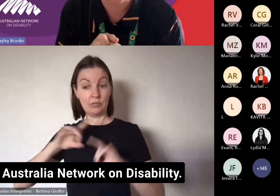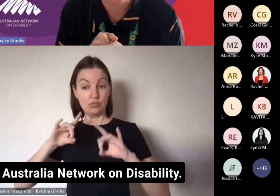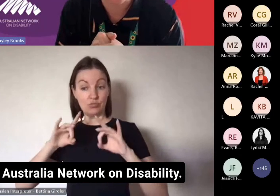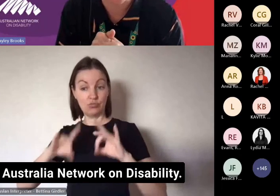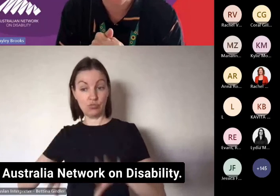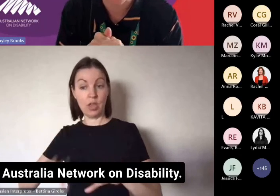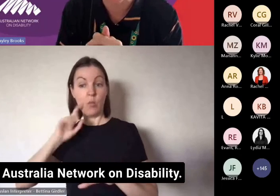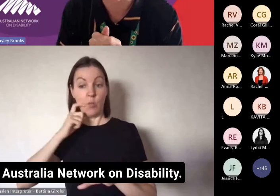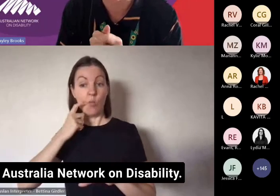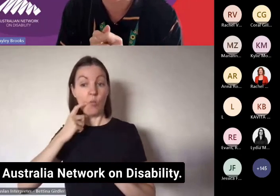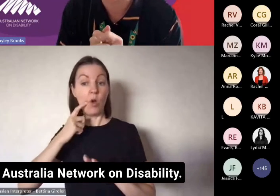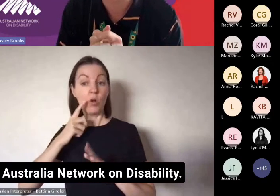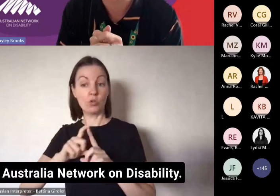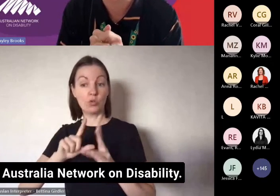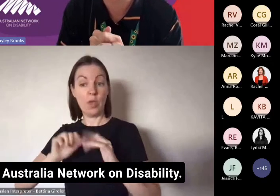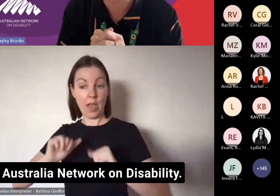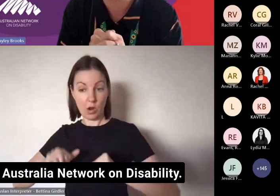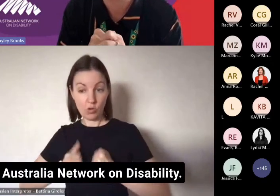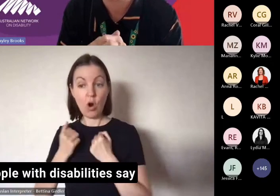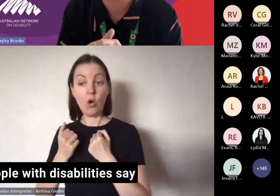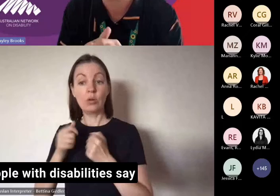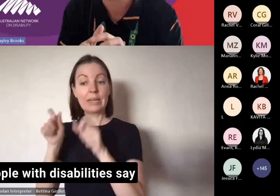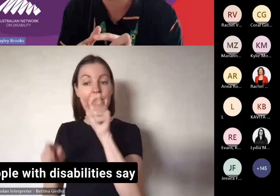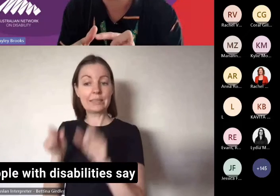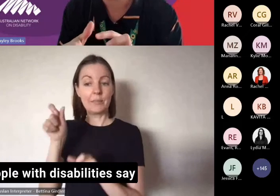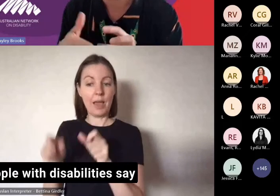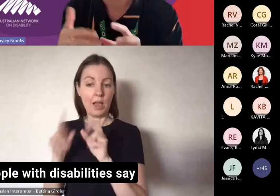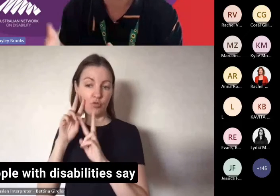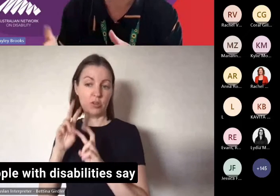experience research at Australian Network on Disability. But